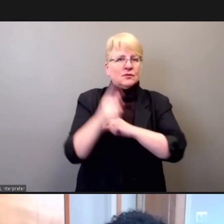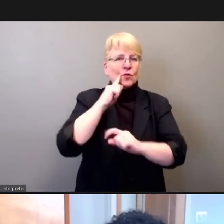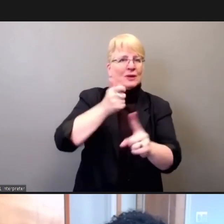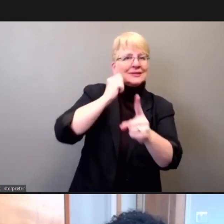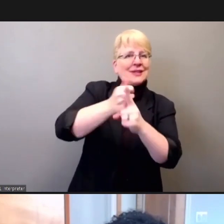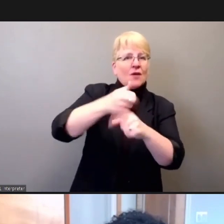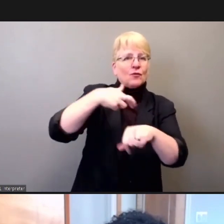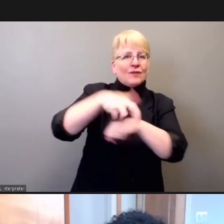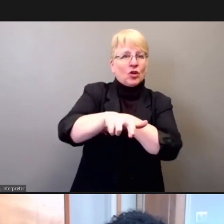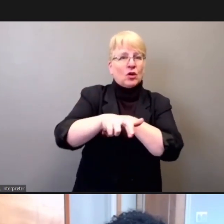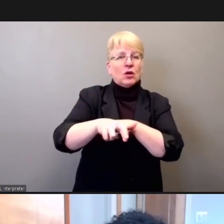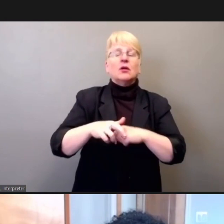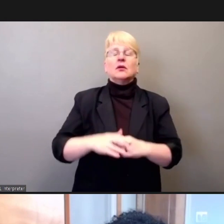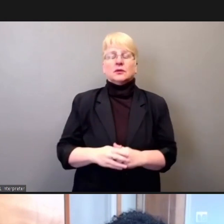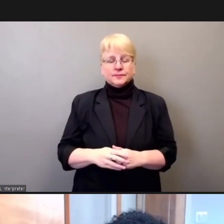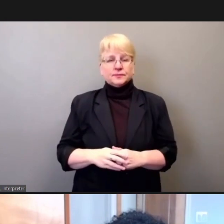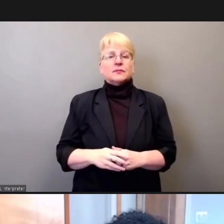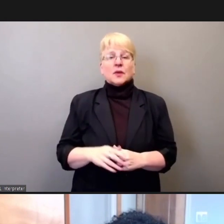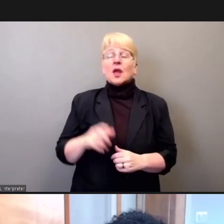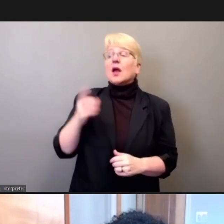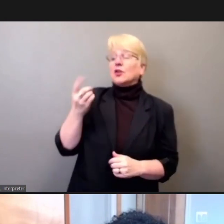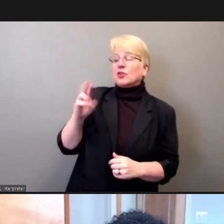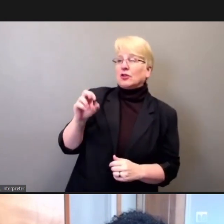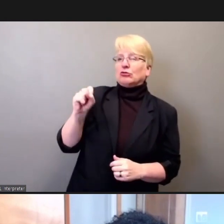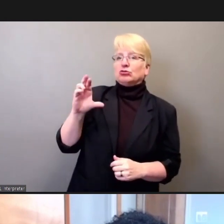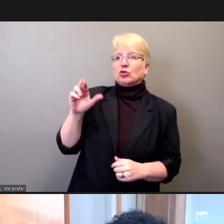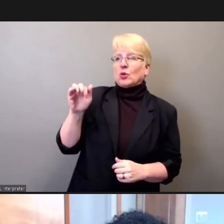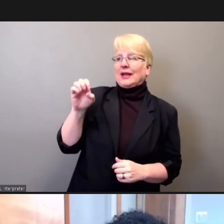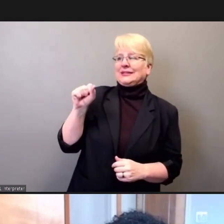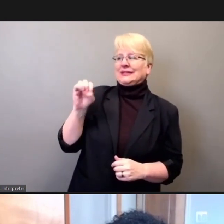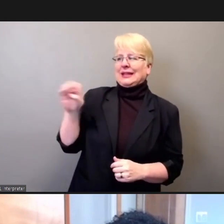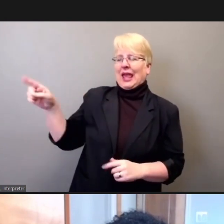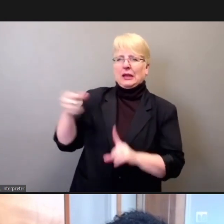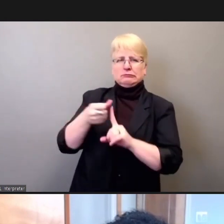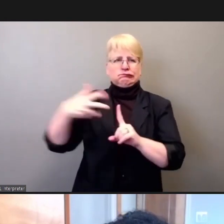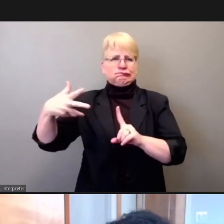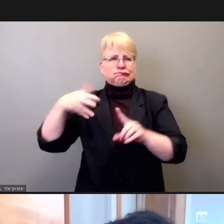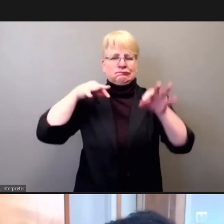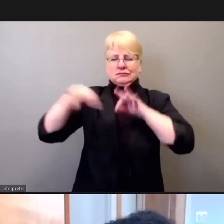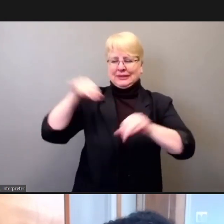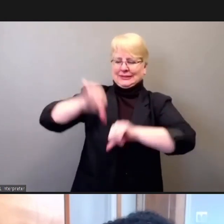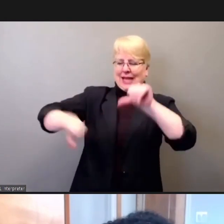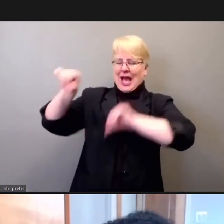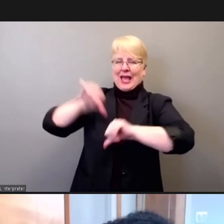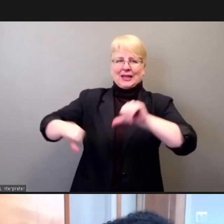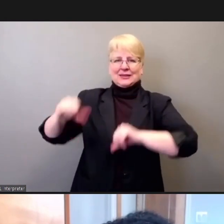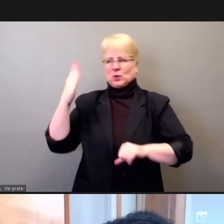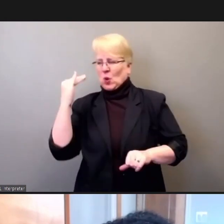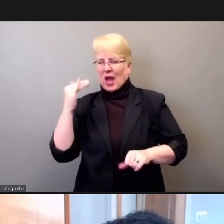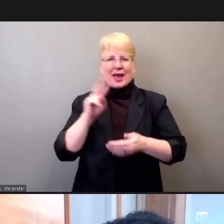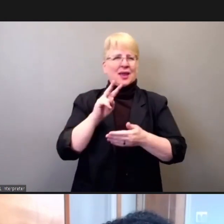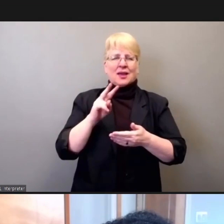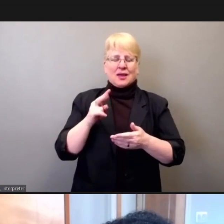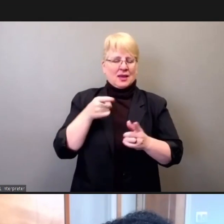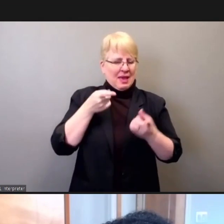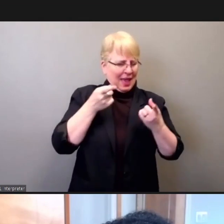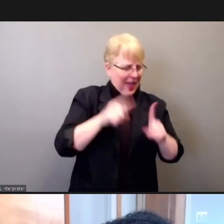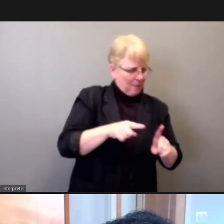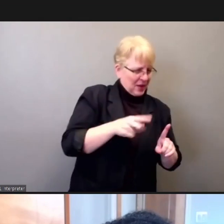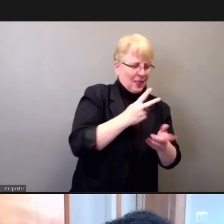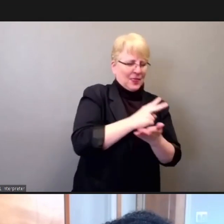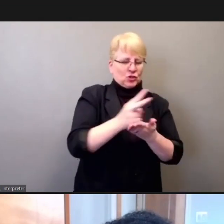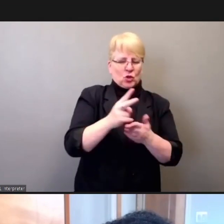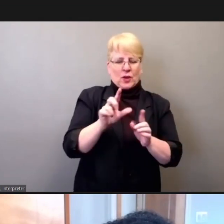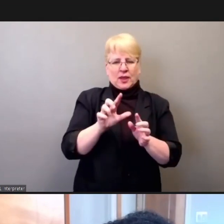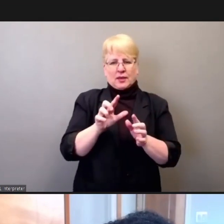to do something differently. But I'm gonna have Dr. Grace go through the science about why you have these 2-week delays, and you can